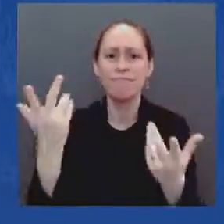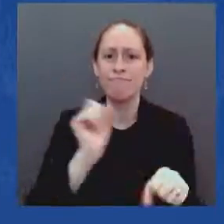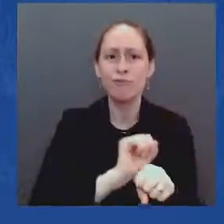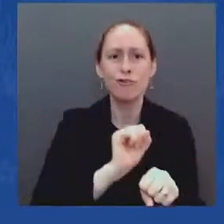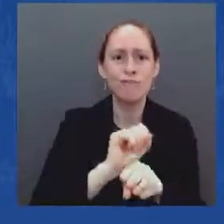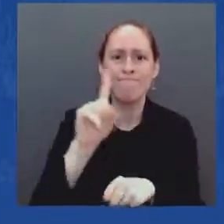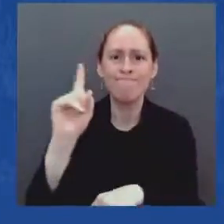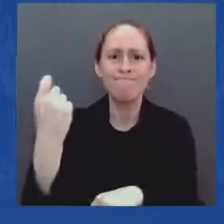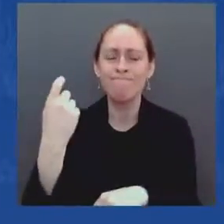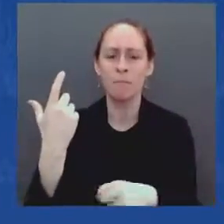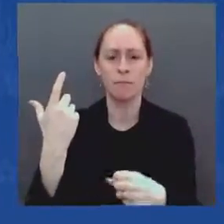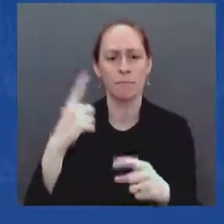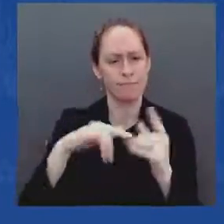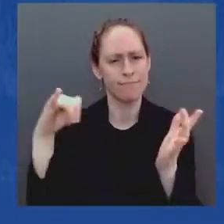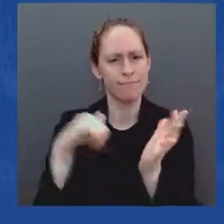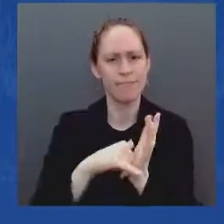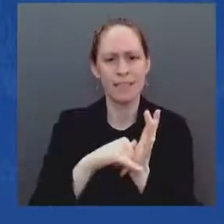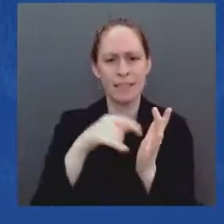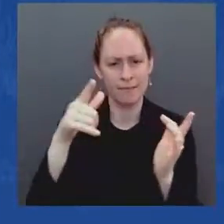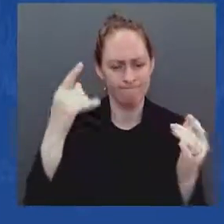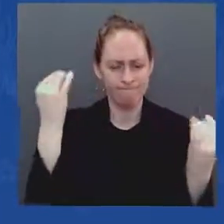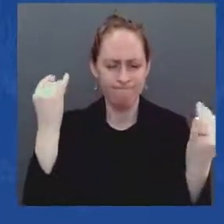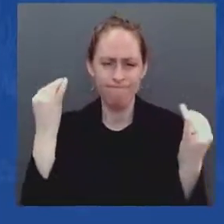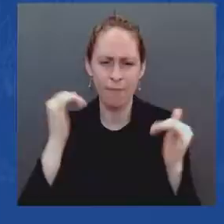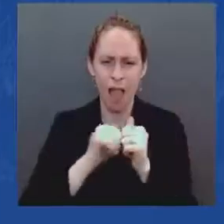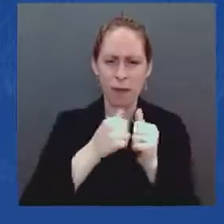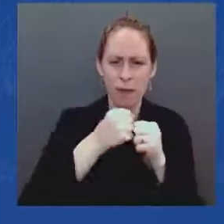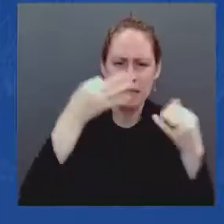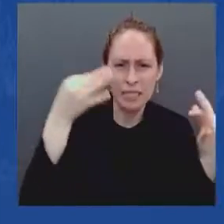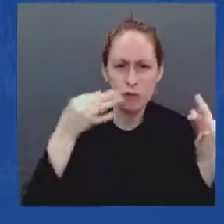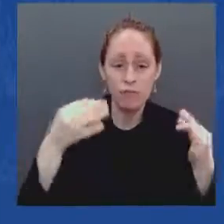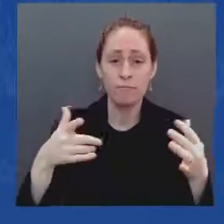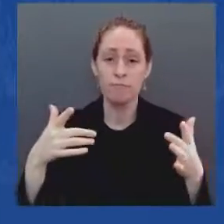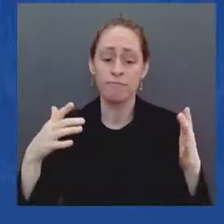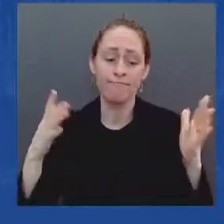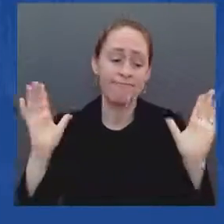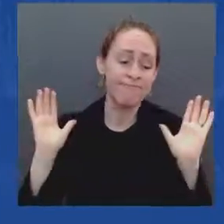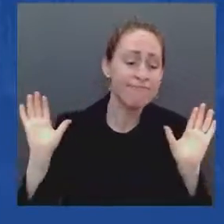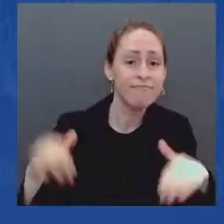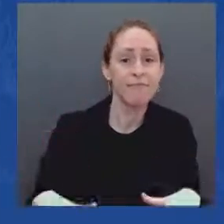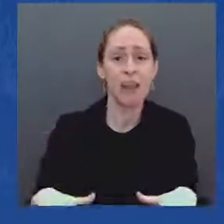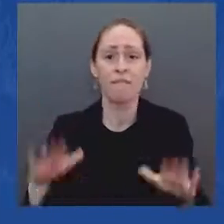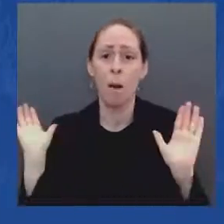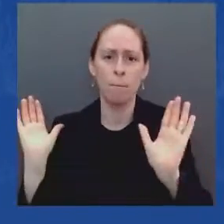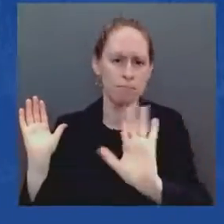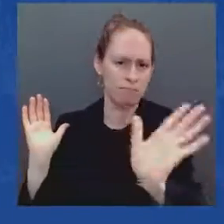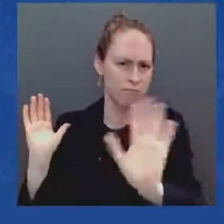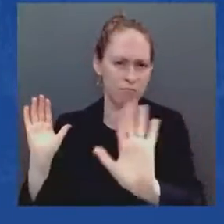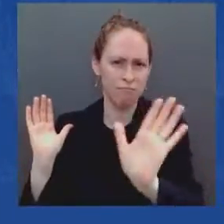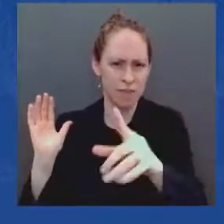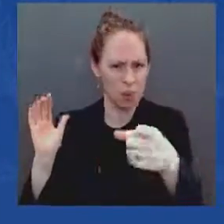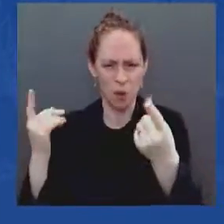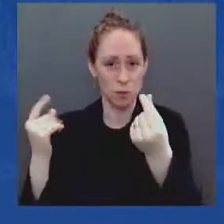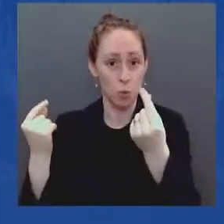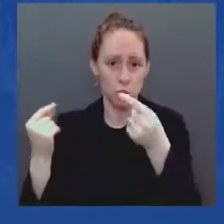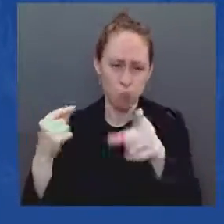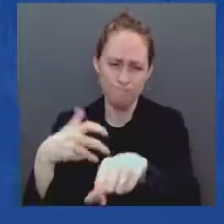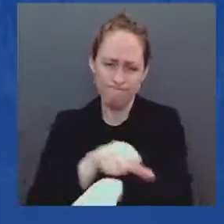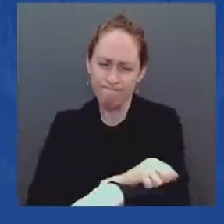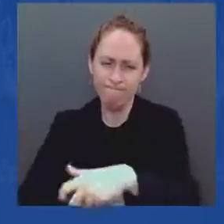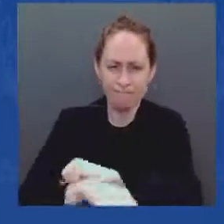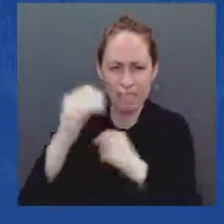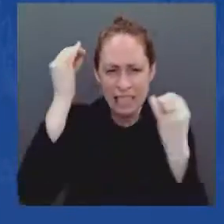sleeves. And it is historically a very important relationship between any